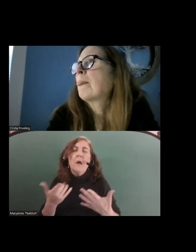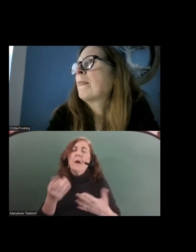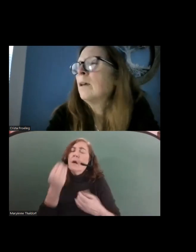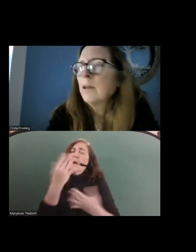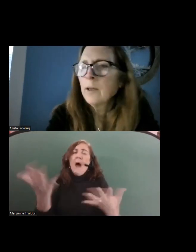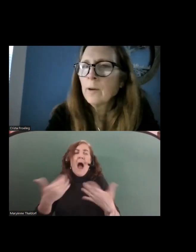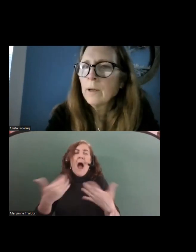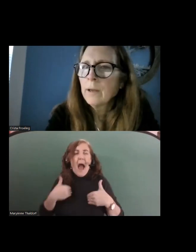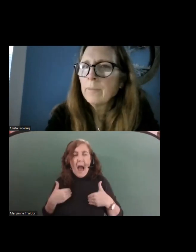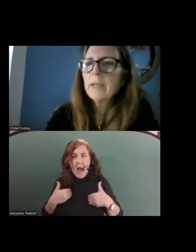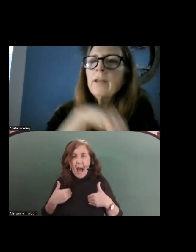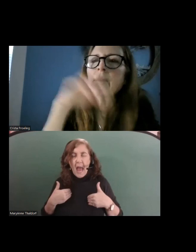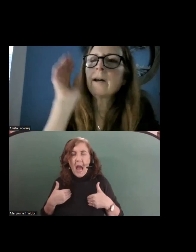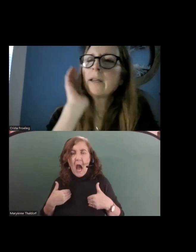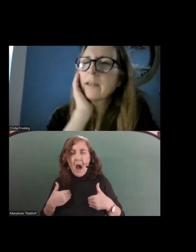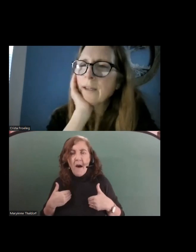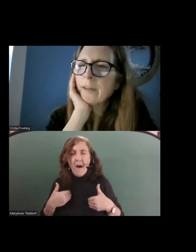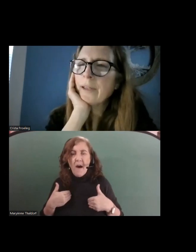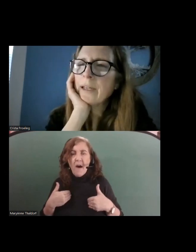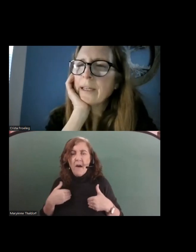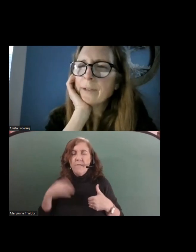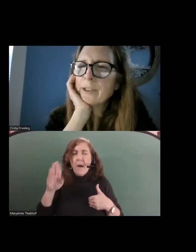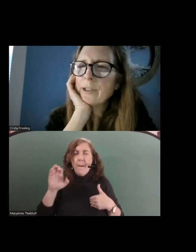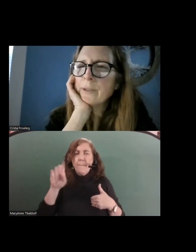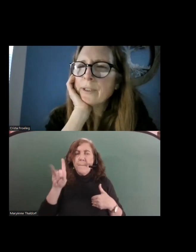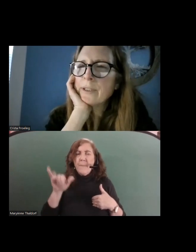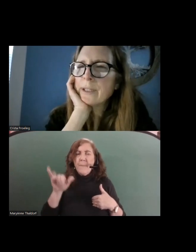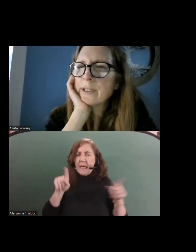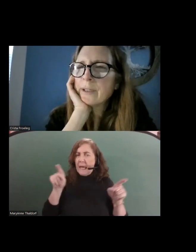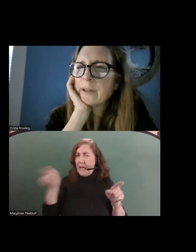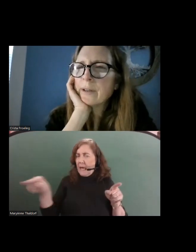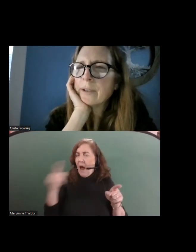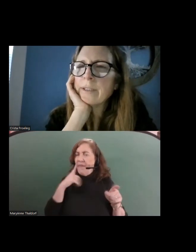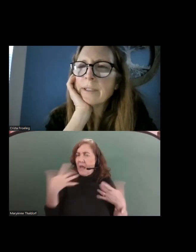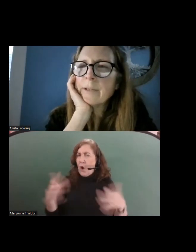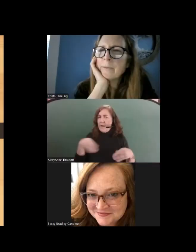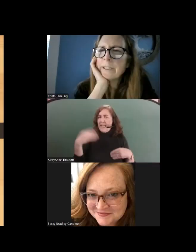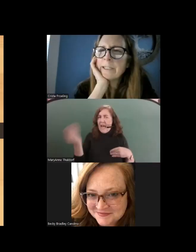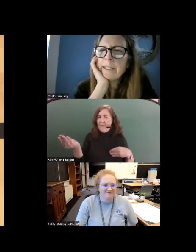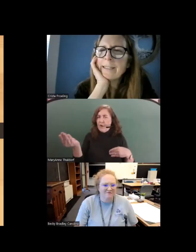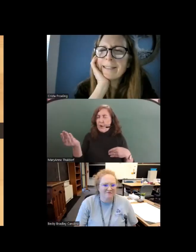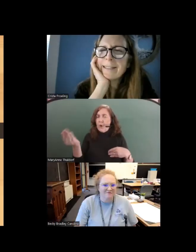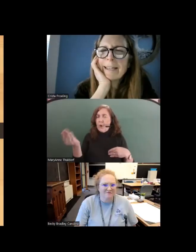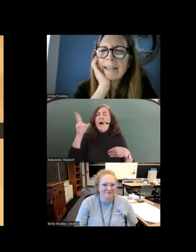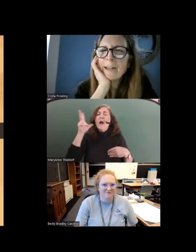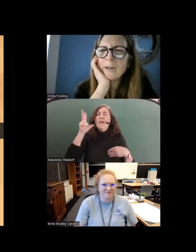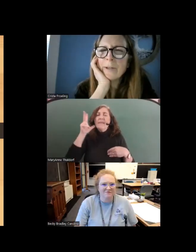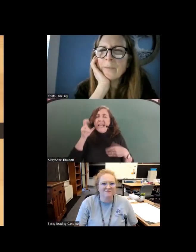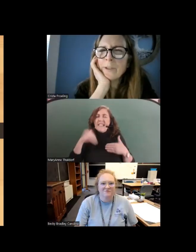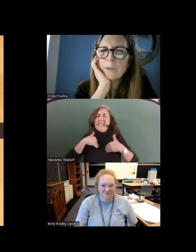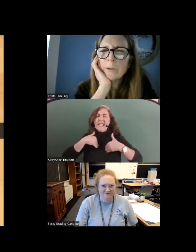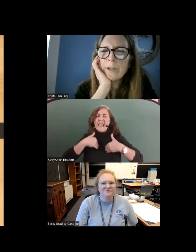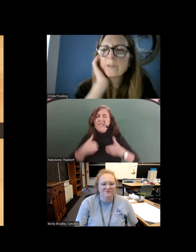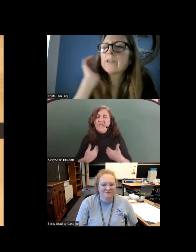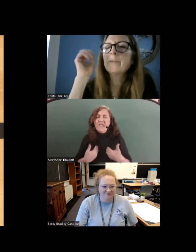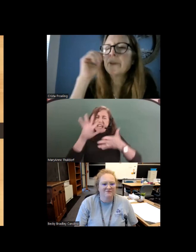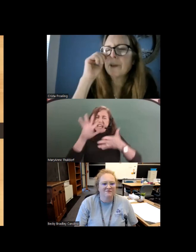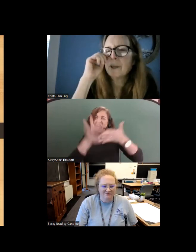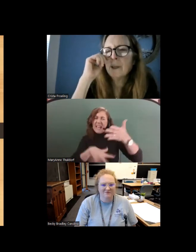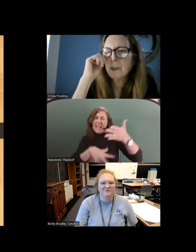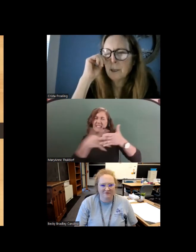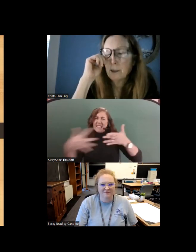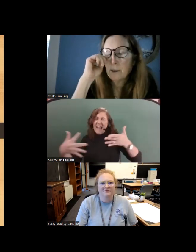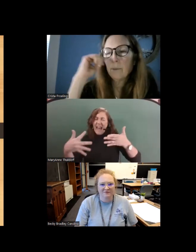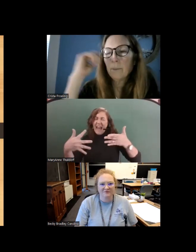have Becky, I think I gave it to you. It's the listening fatigue scale or inventory or